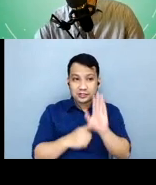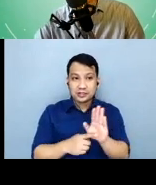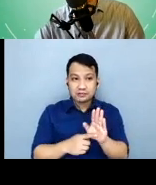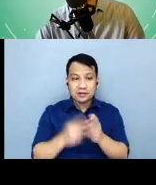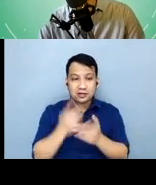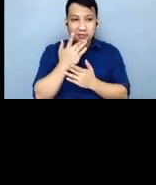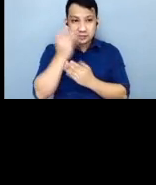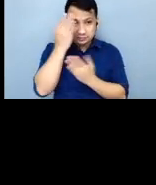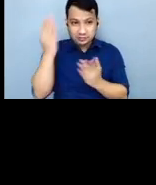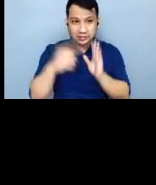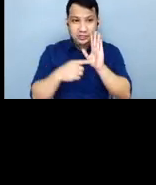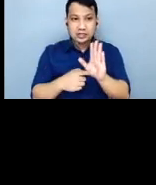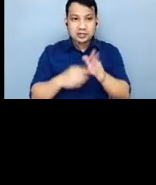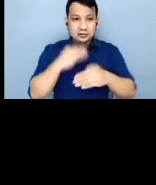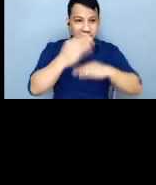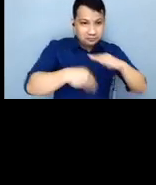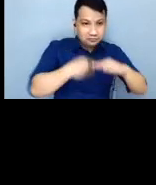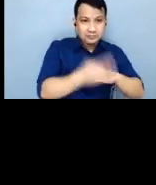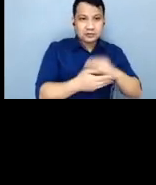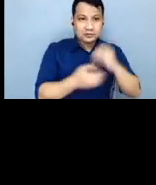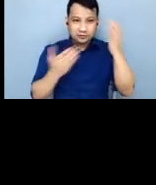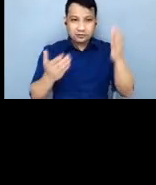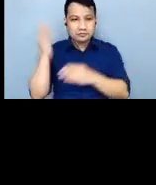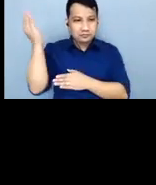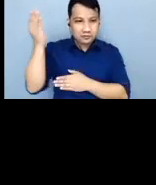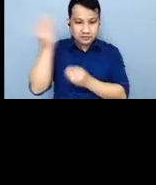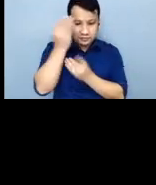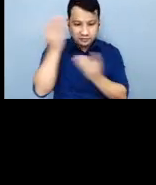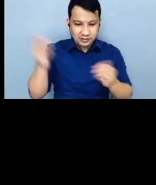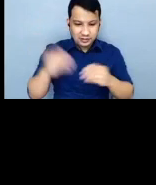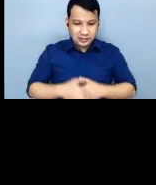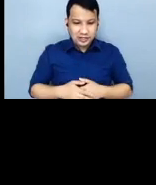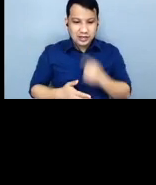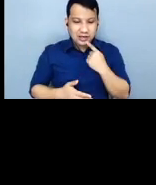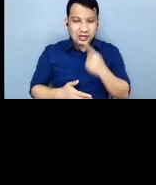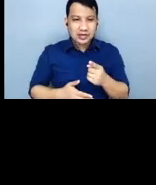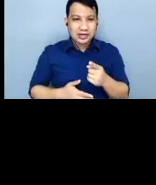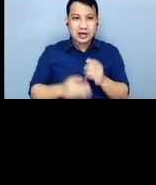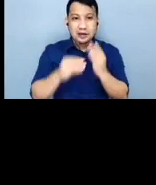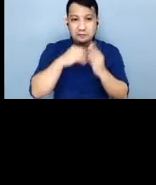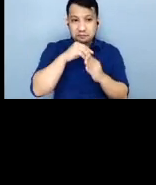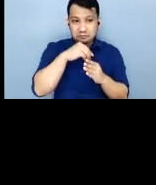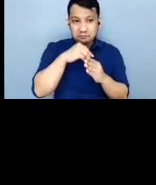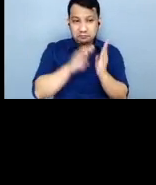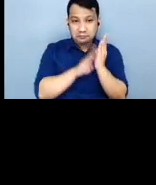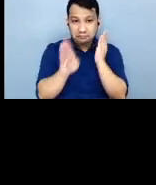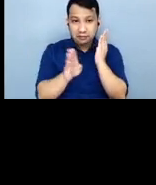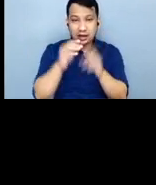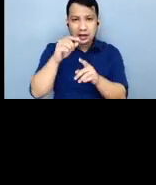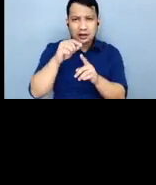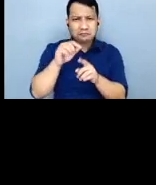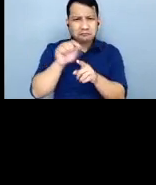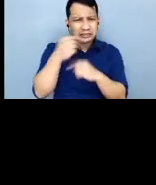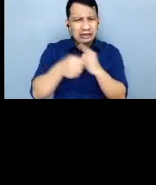and cling wrap to wrap vegetables for presentation, they've taken to the practice of using banana leaves. It